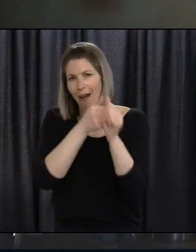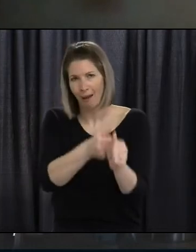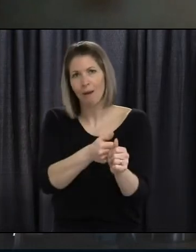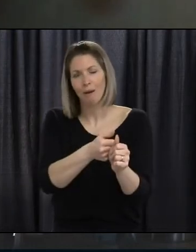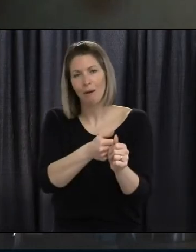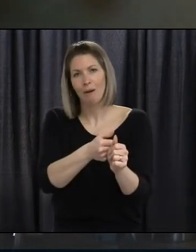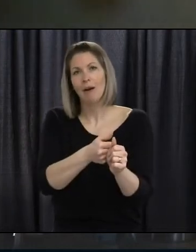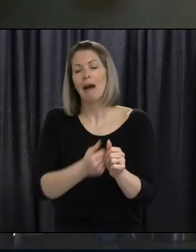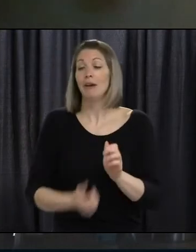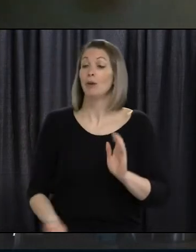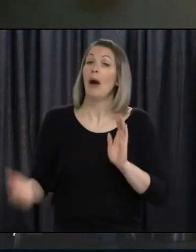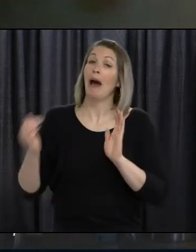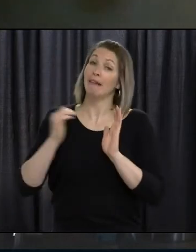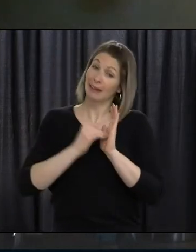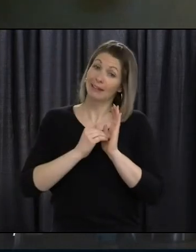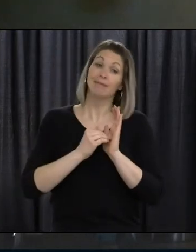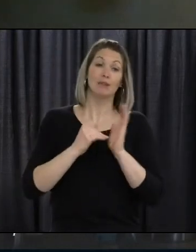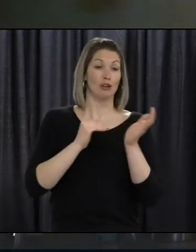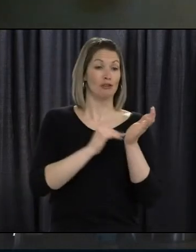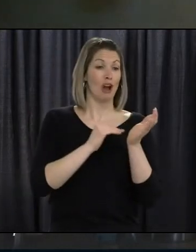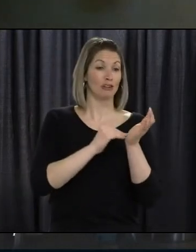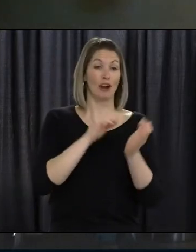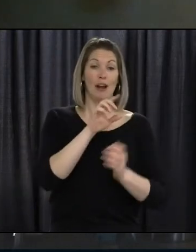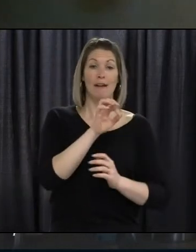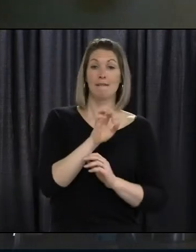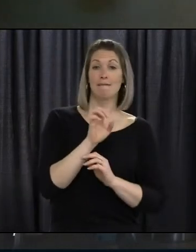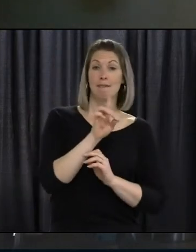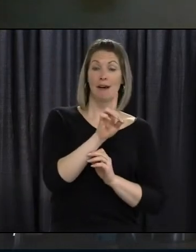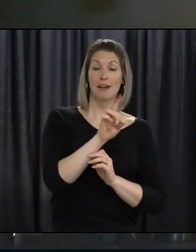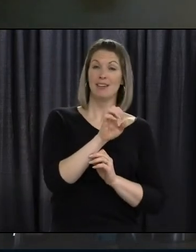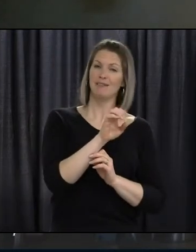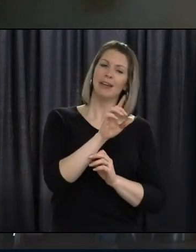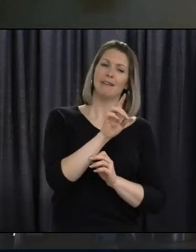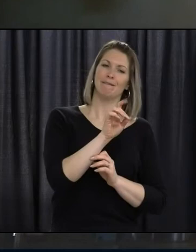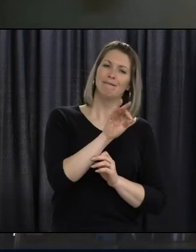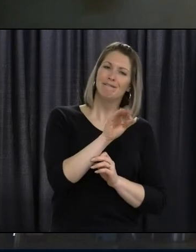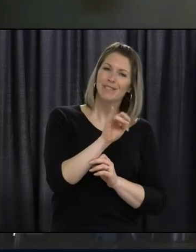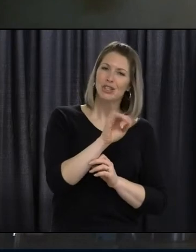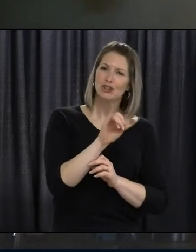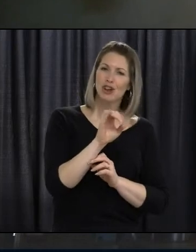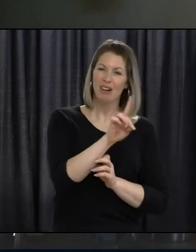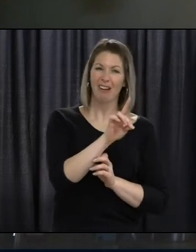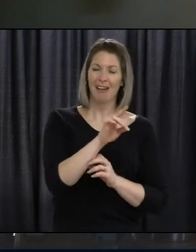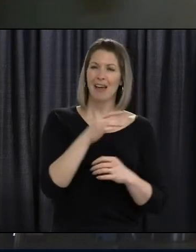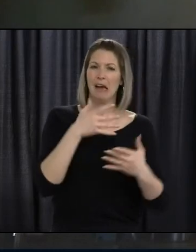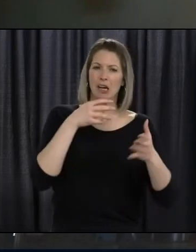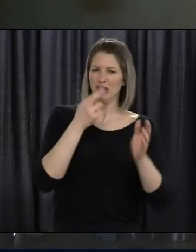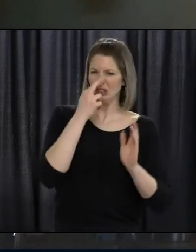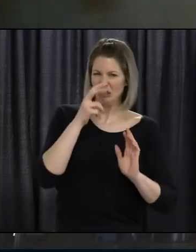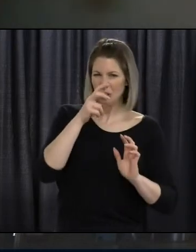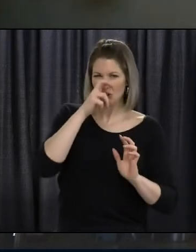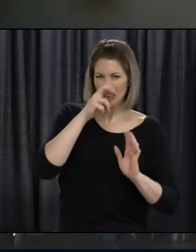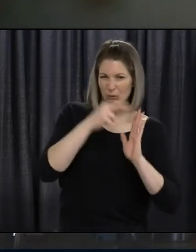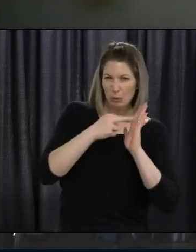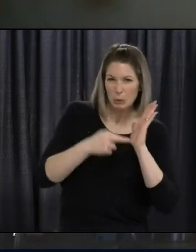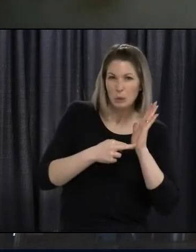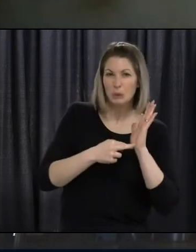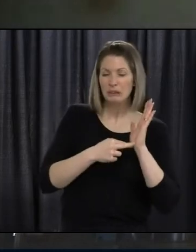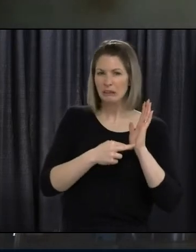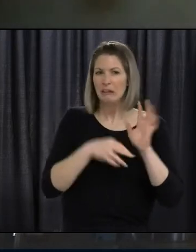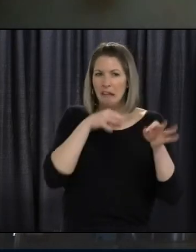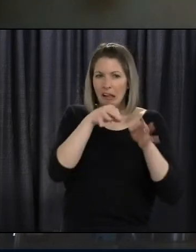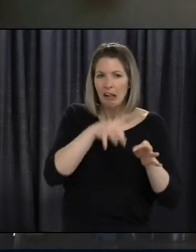Dr. Fitzgerald and sucking all the fun out of graduation, I propose to suggest that the next May 24th weekend, which in